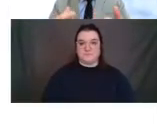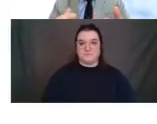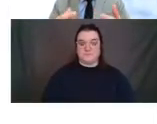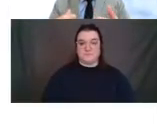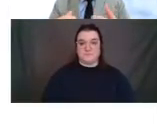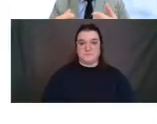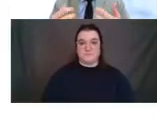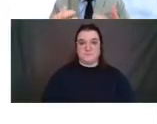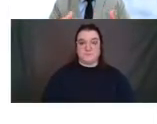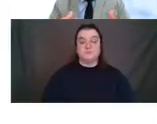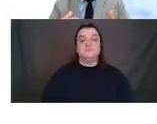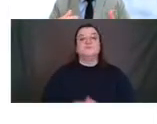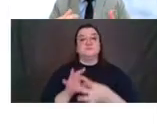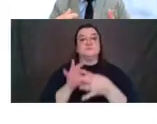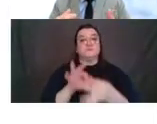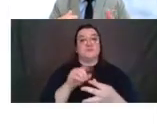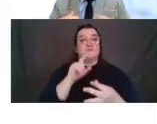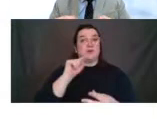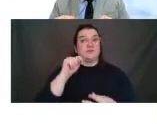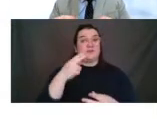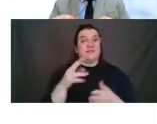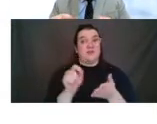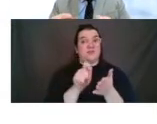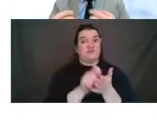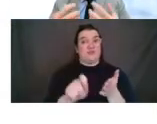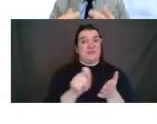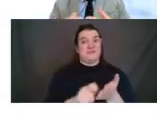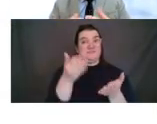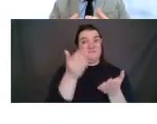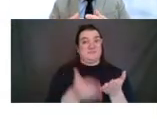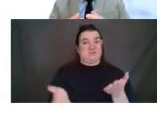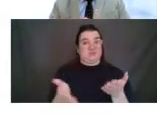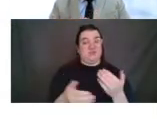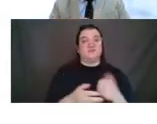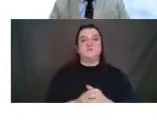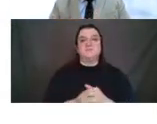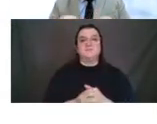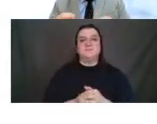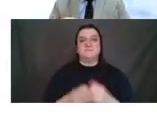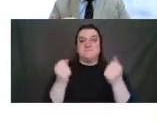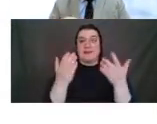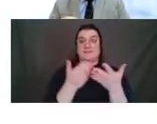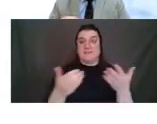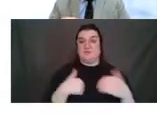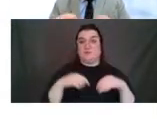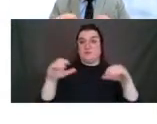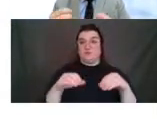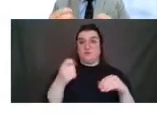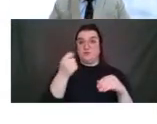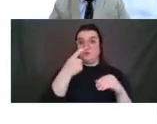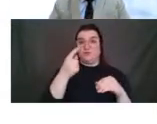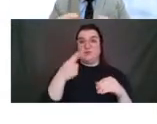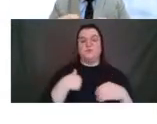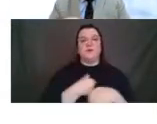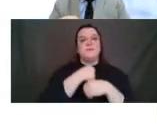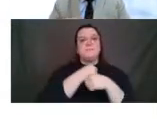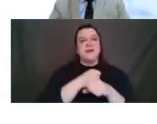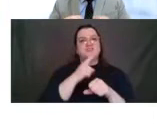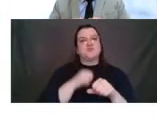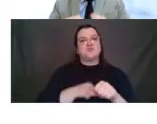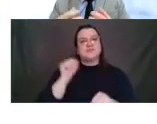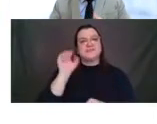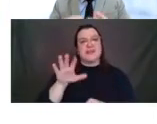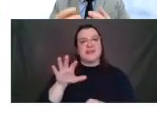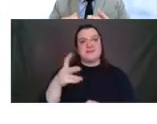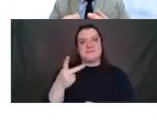In terms of the telehealth written materials, a lot of the things that we do is we make sure that we're sending PDFs of written materials